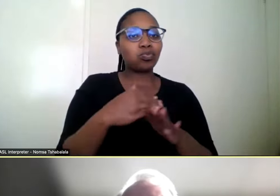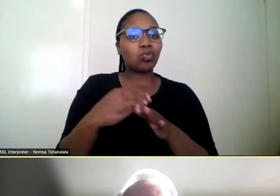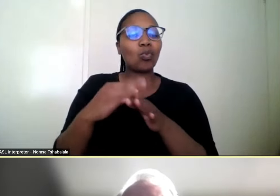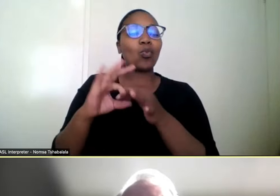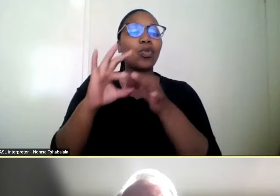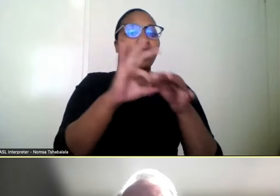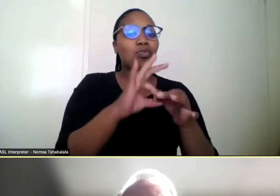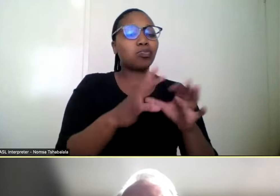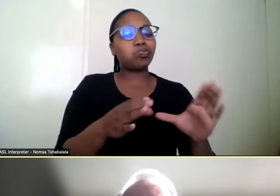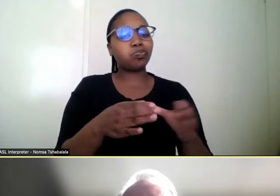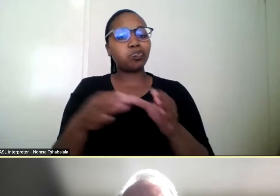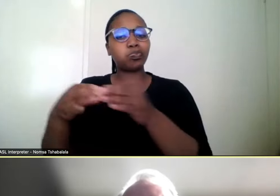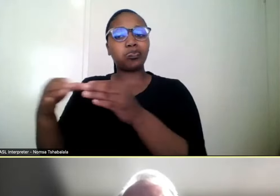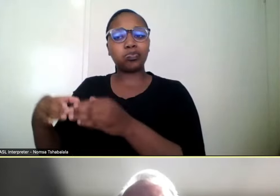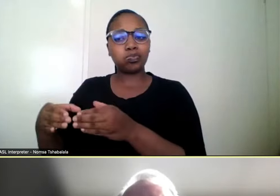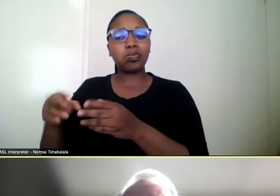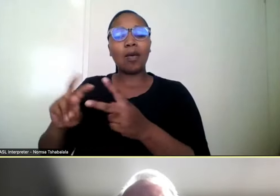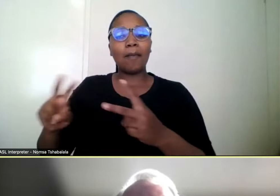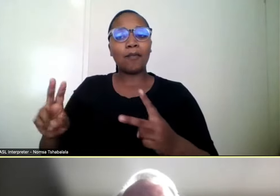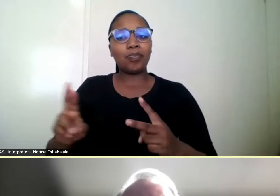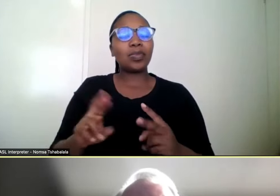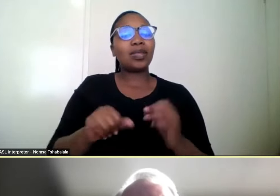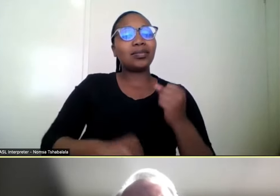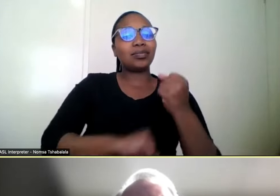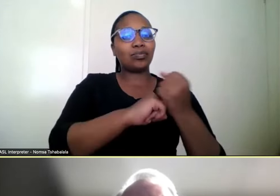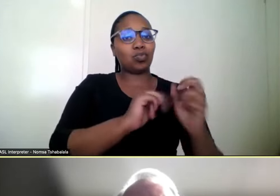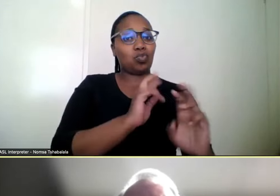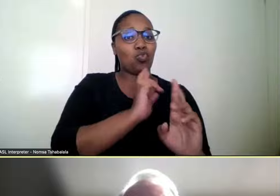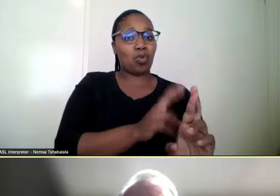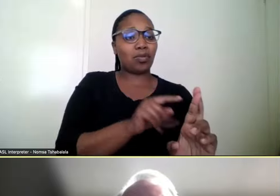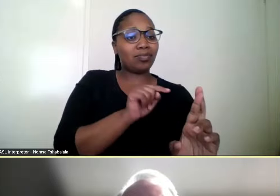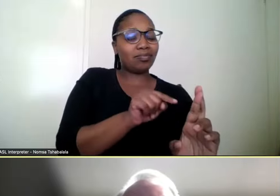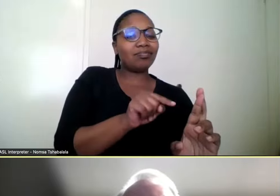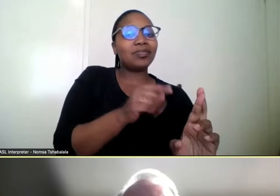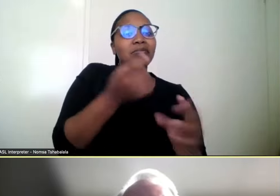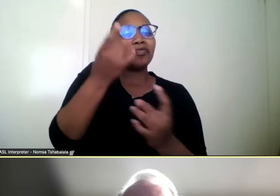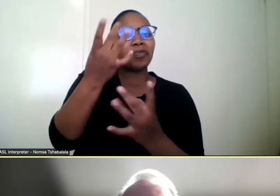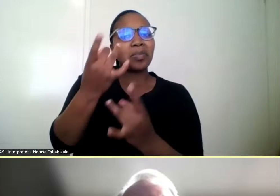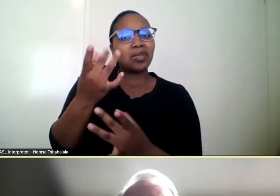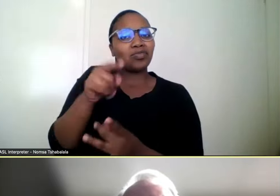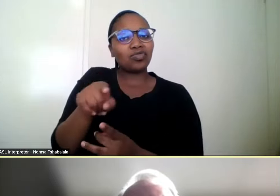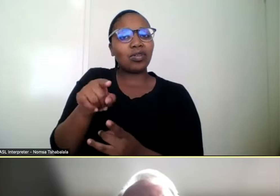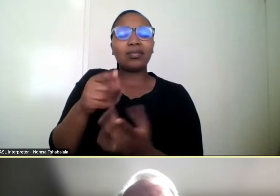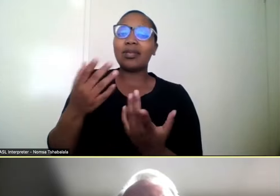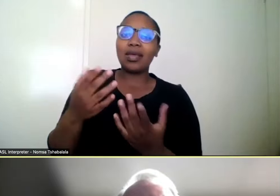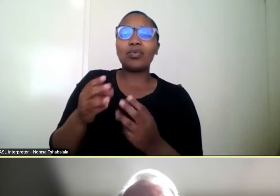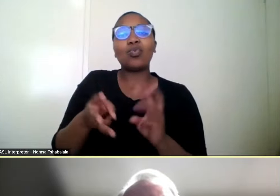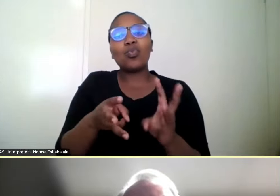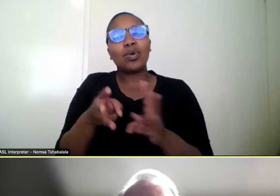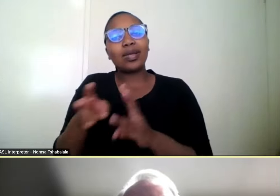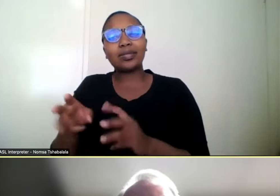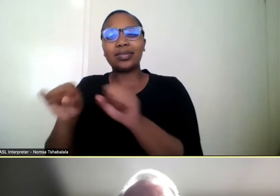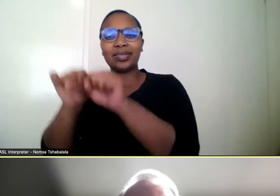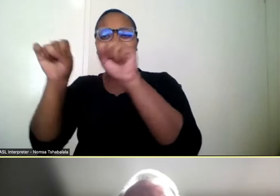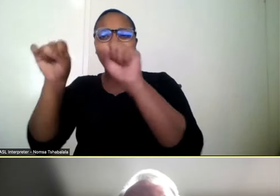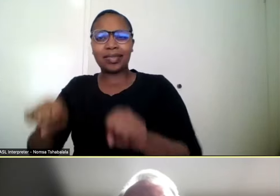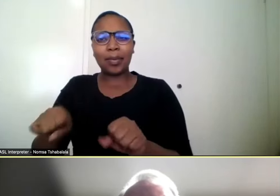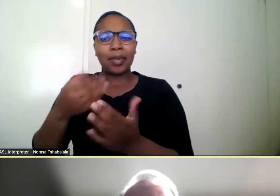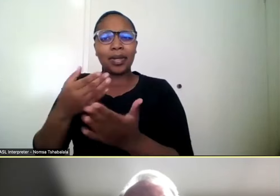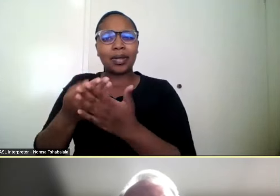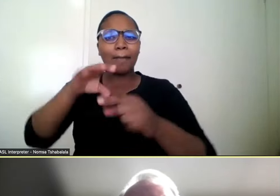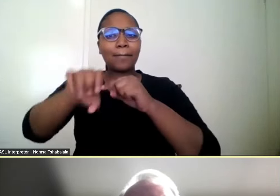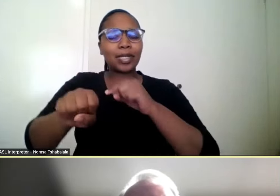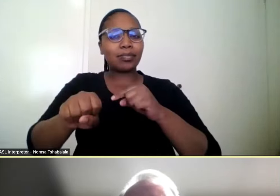the response, have those data systems and surveillance systems in place to give us